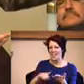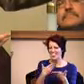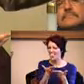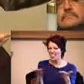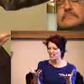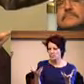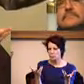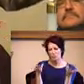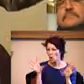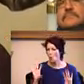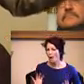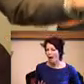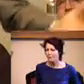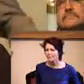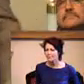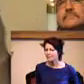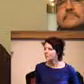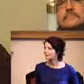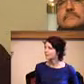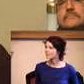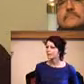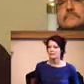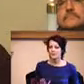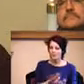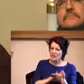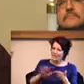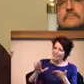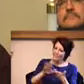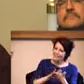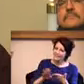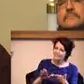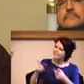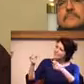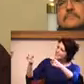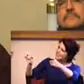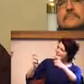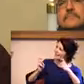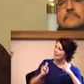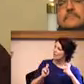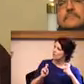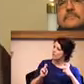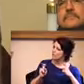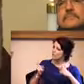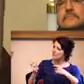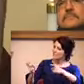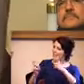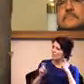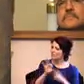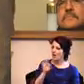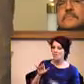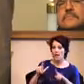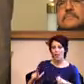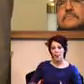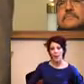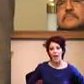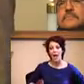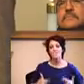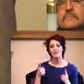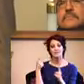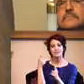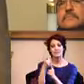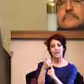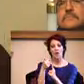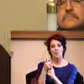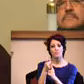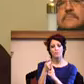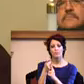anymore and will surface within us the gift the gift of life life itself and the gift that